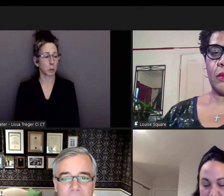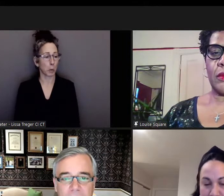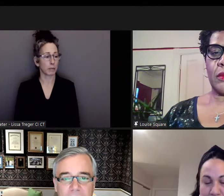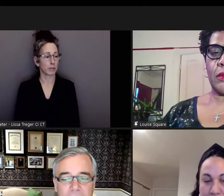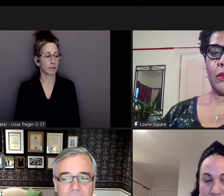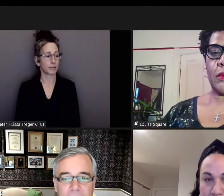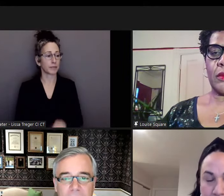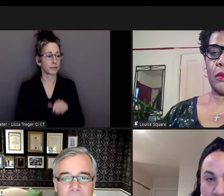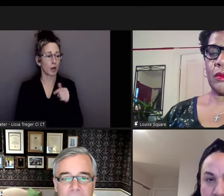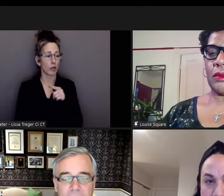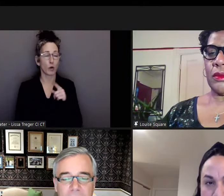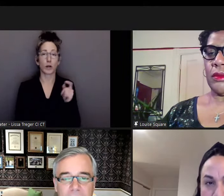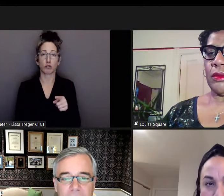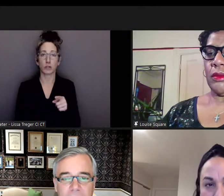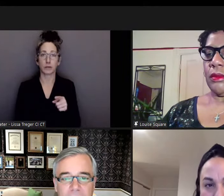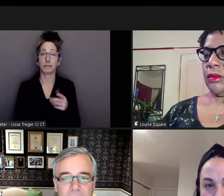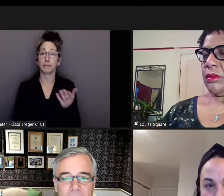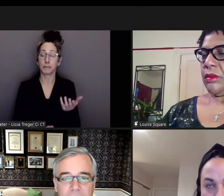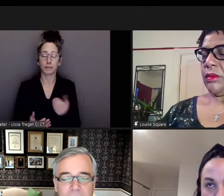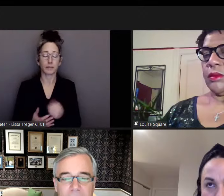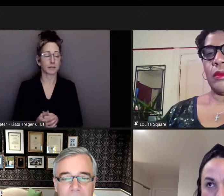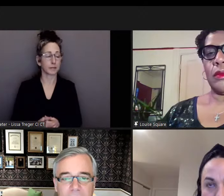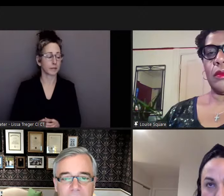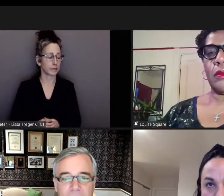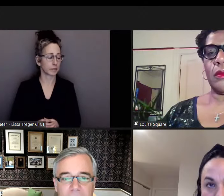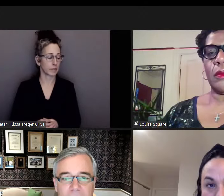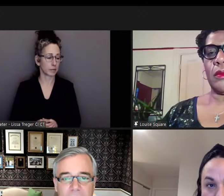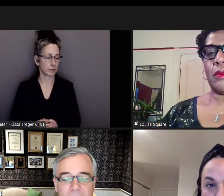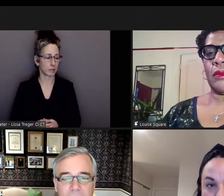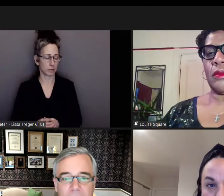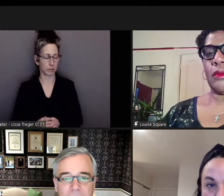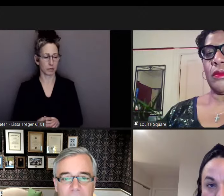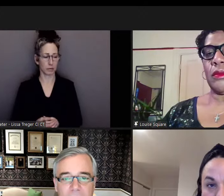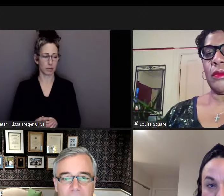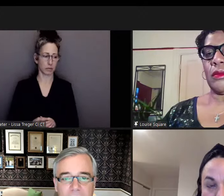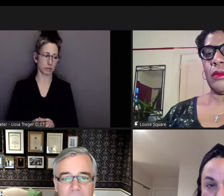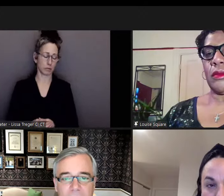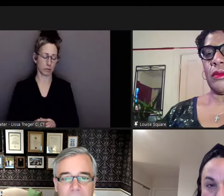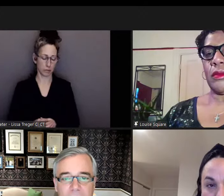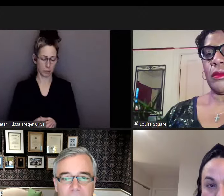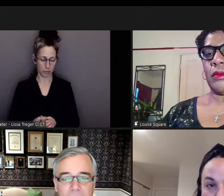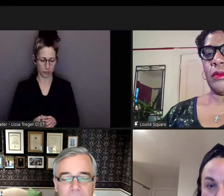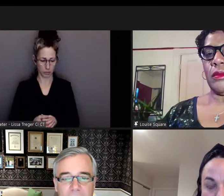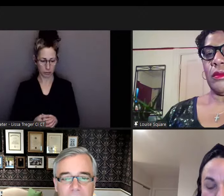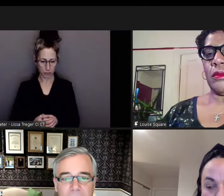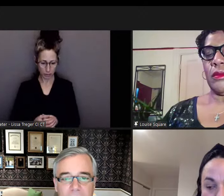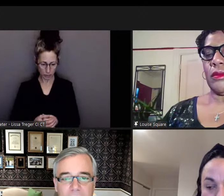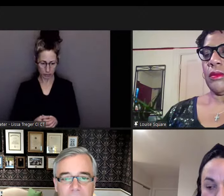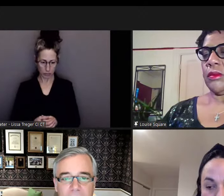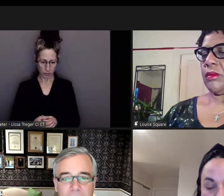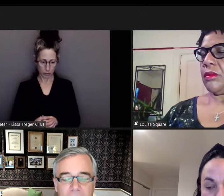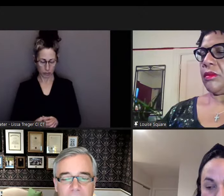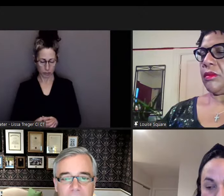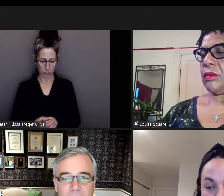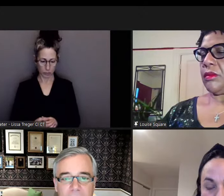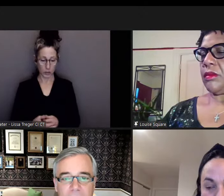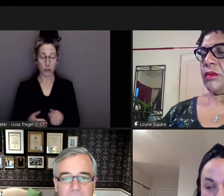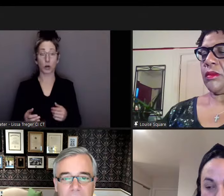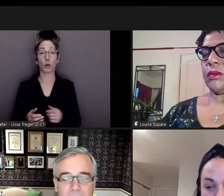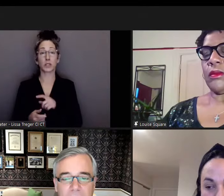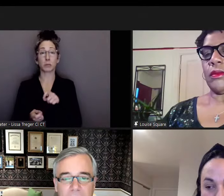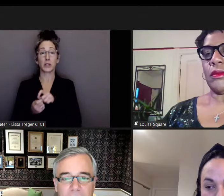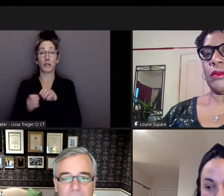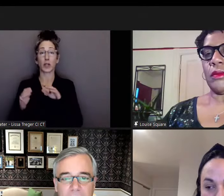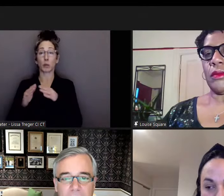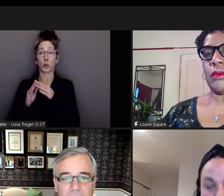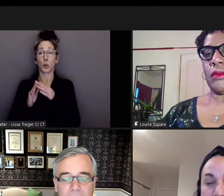from Ms. Scanlon, and she wanted to know, is it legitimate to characterize the lack of vaccine uptake within certain communities as